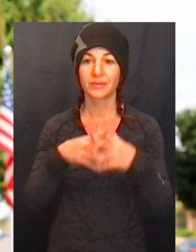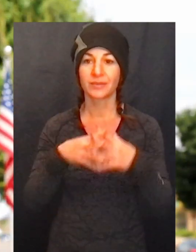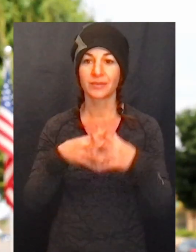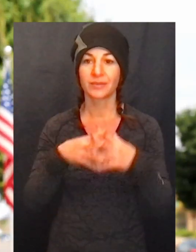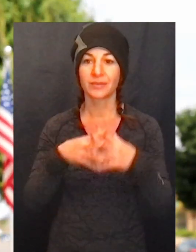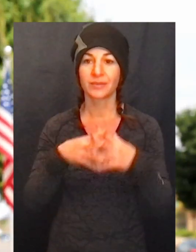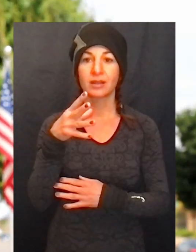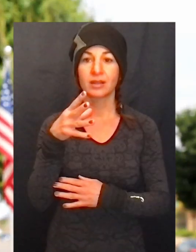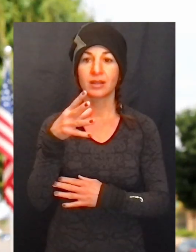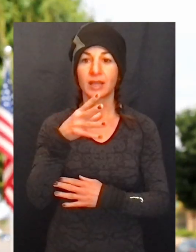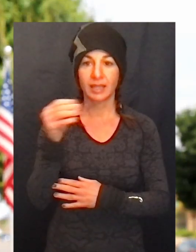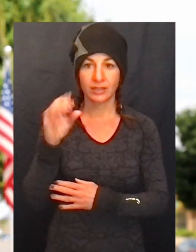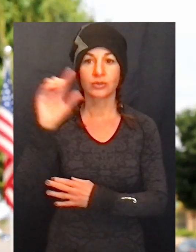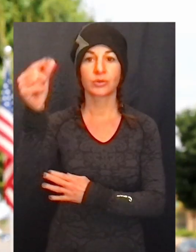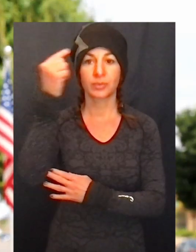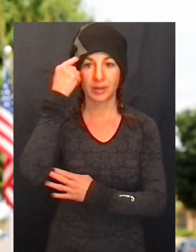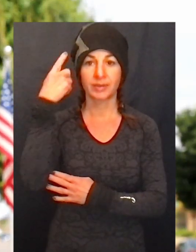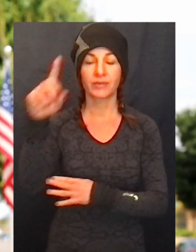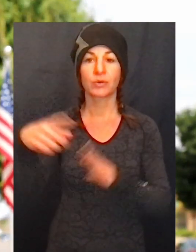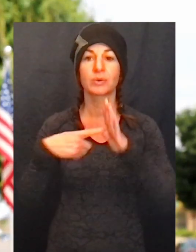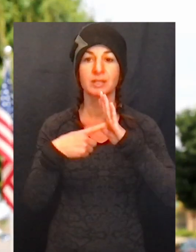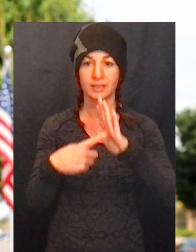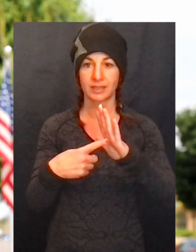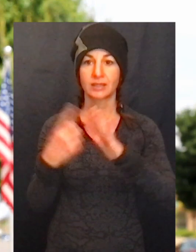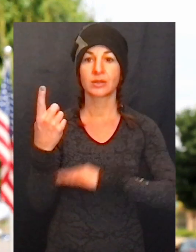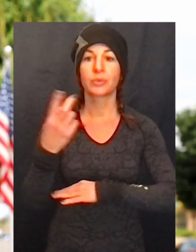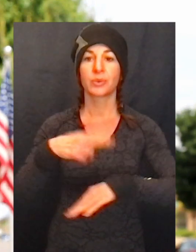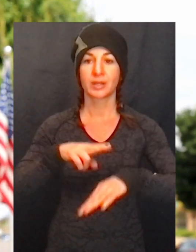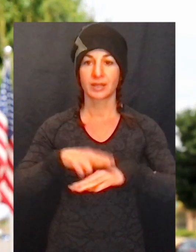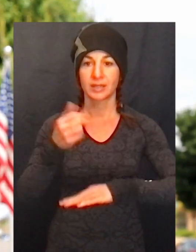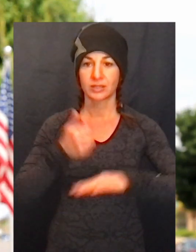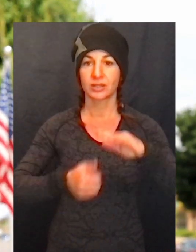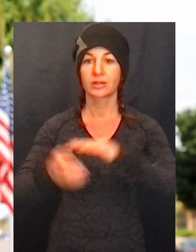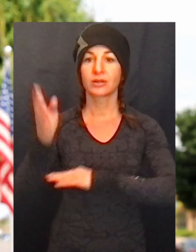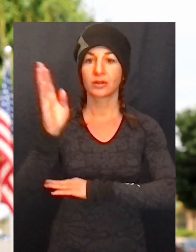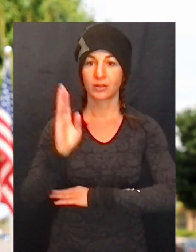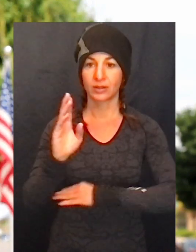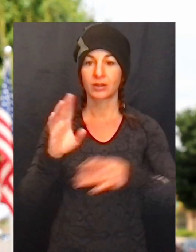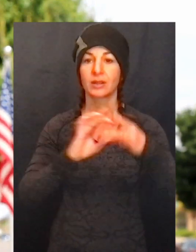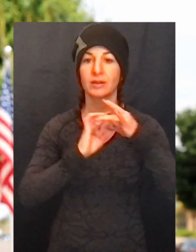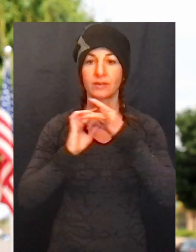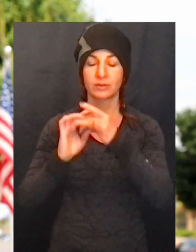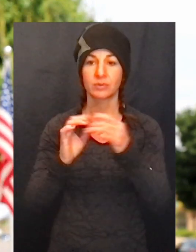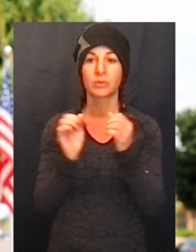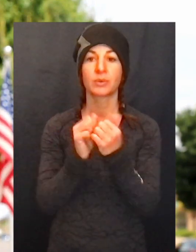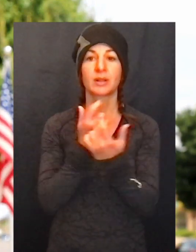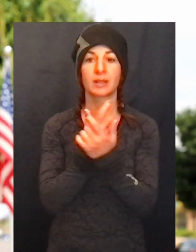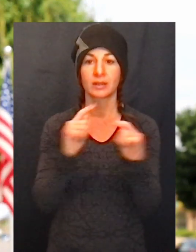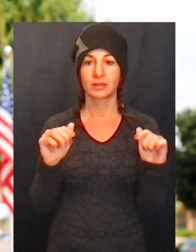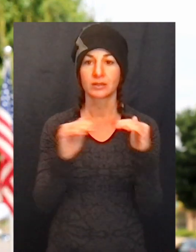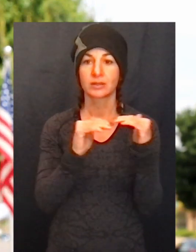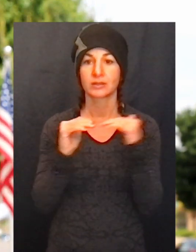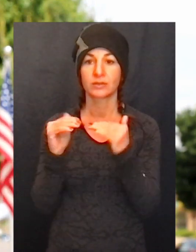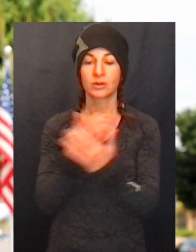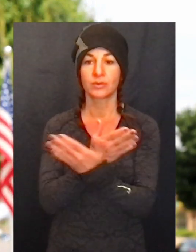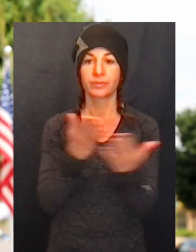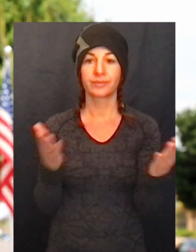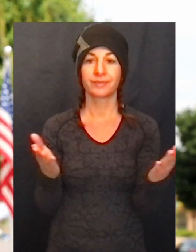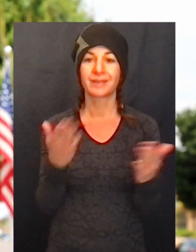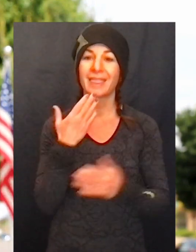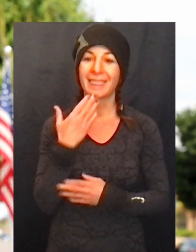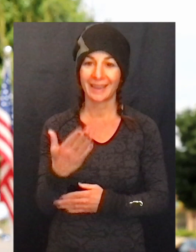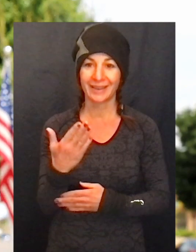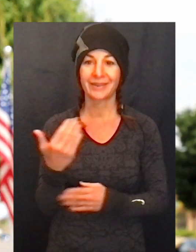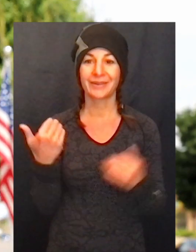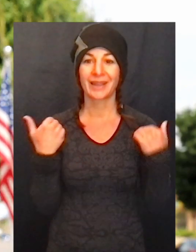States of America, and to the republic for which it stands, one nation, under God, and indivisible, with liberty and justice for